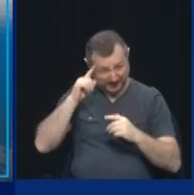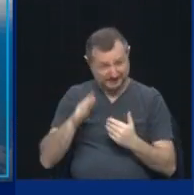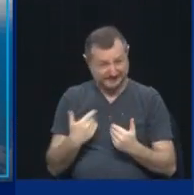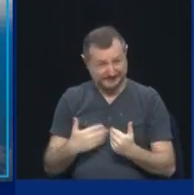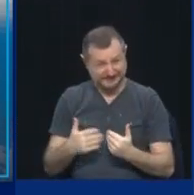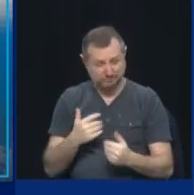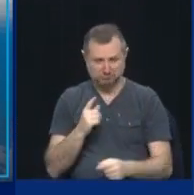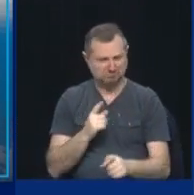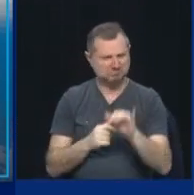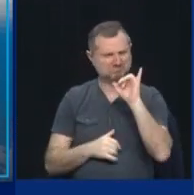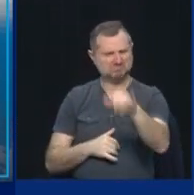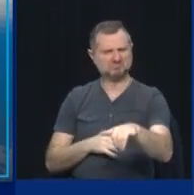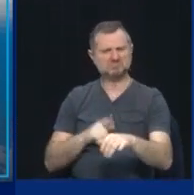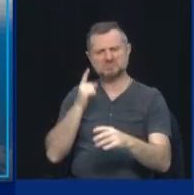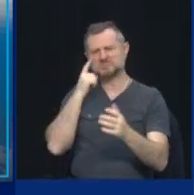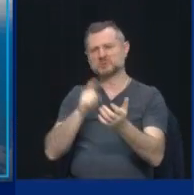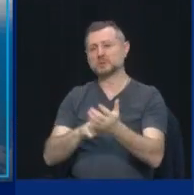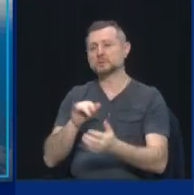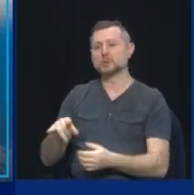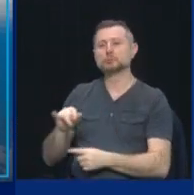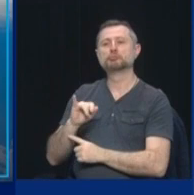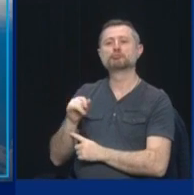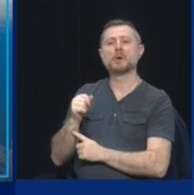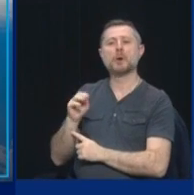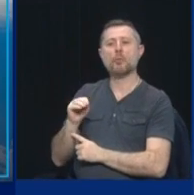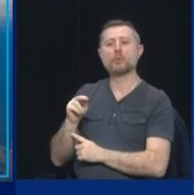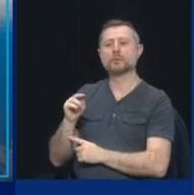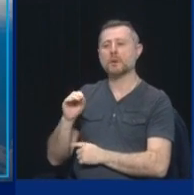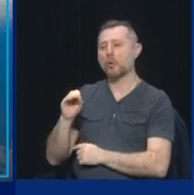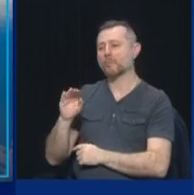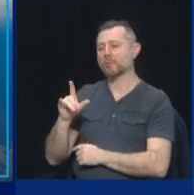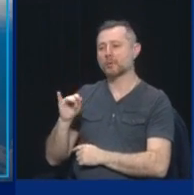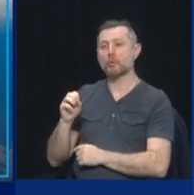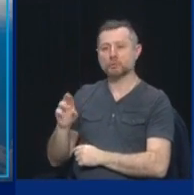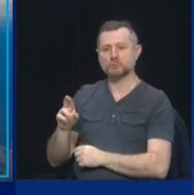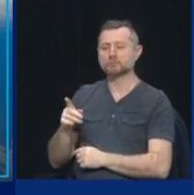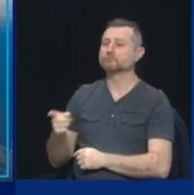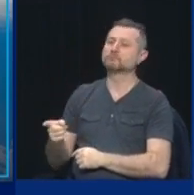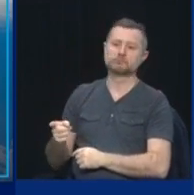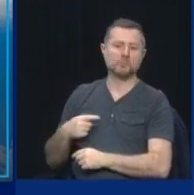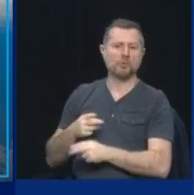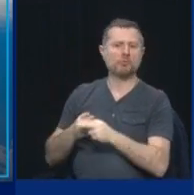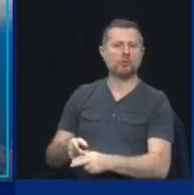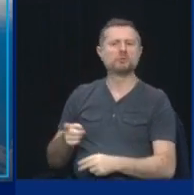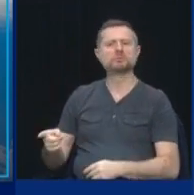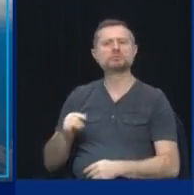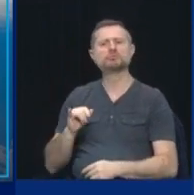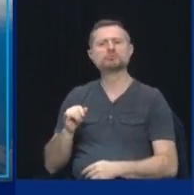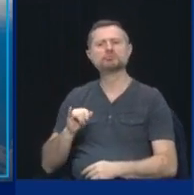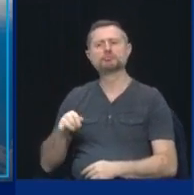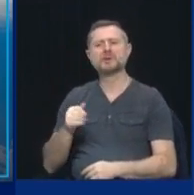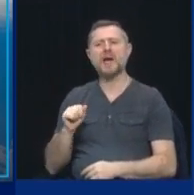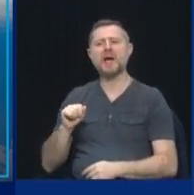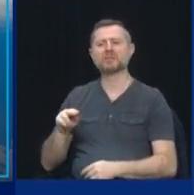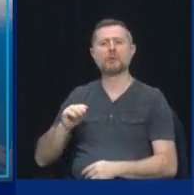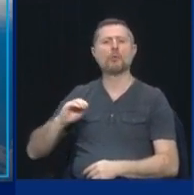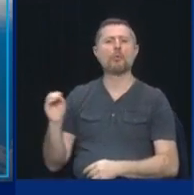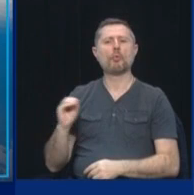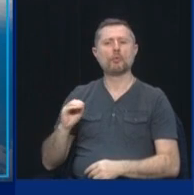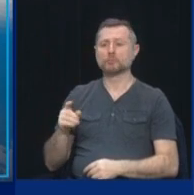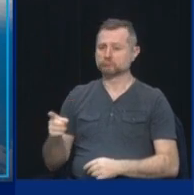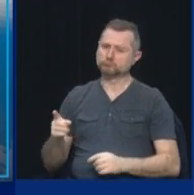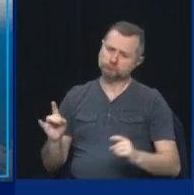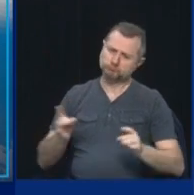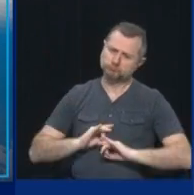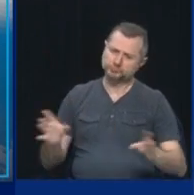Lieber. Jano has done an extraordinary job here. Jano, I've watched and